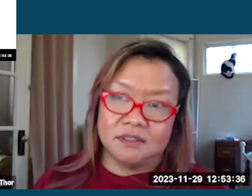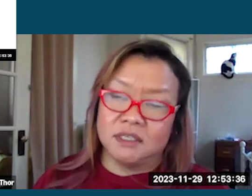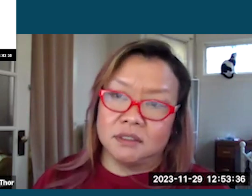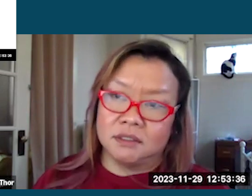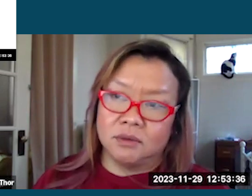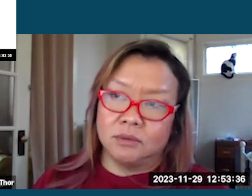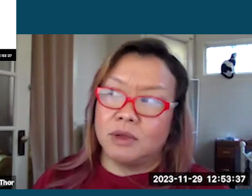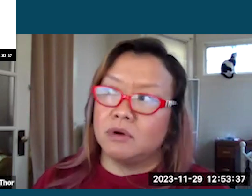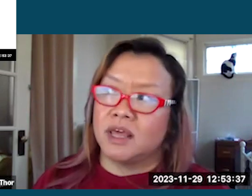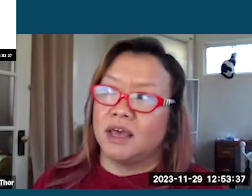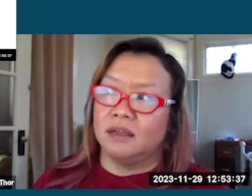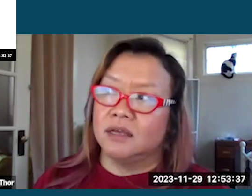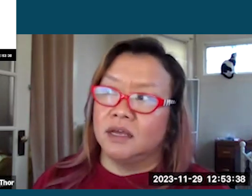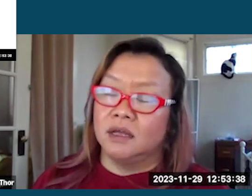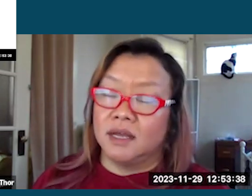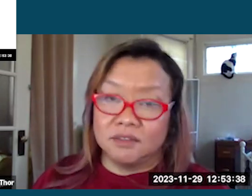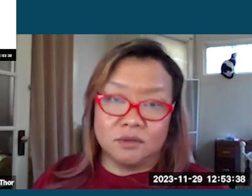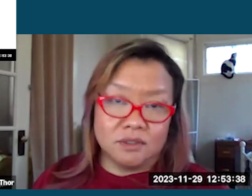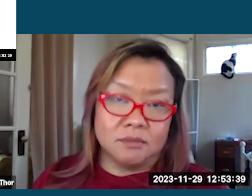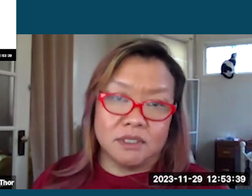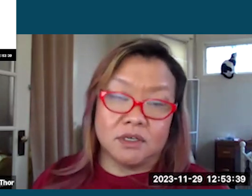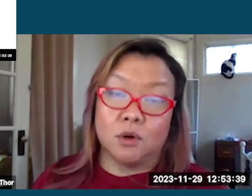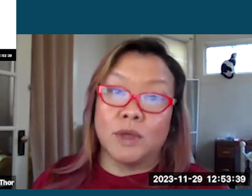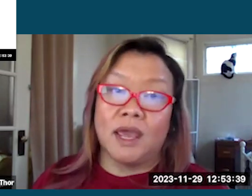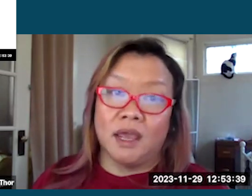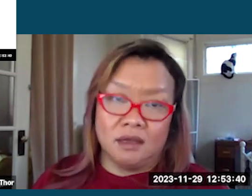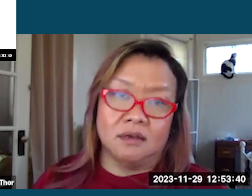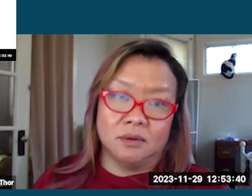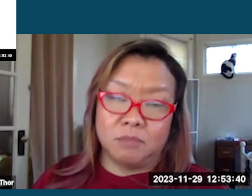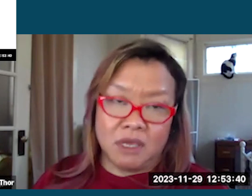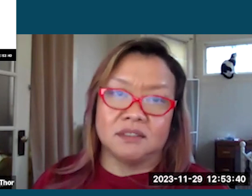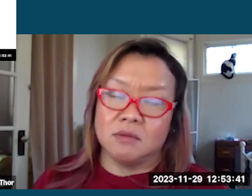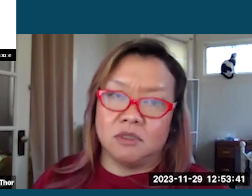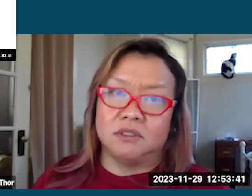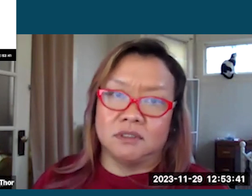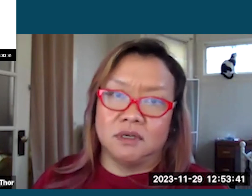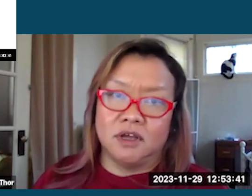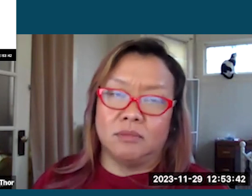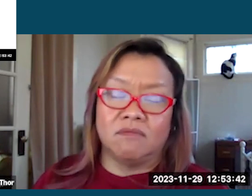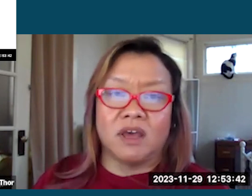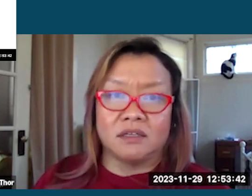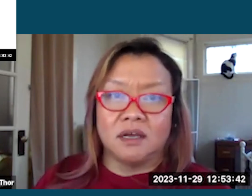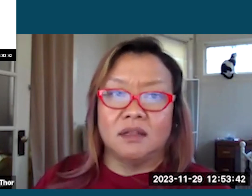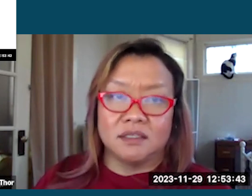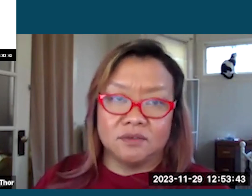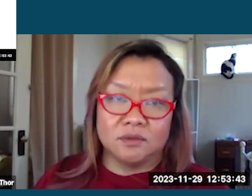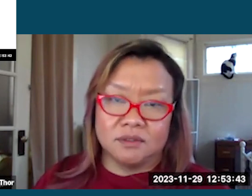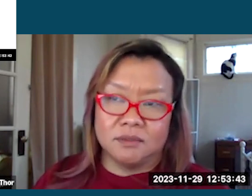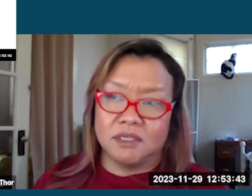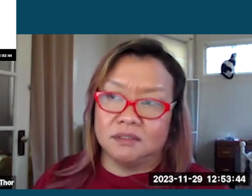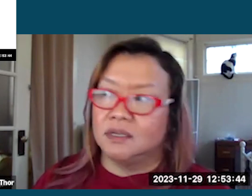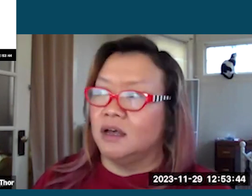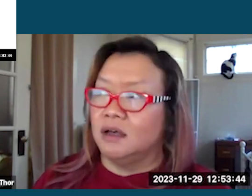this, this, and this, remember that lots of folks with disabilities are okay with being disabled. In fact, lots of folks